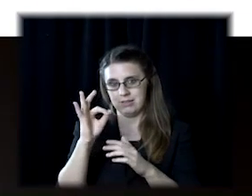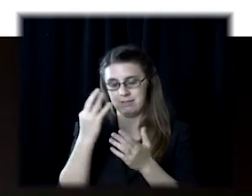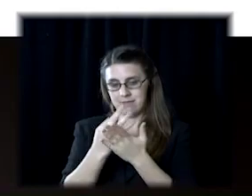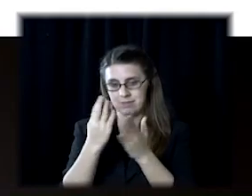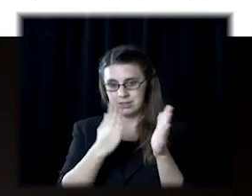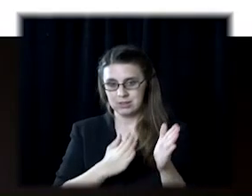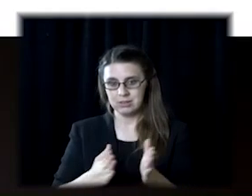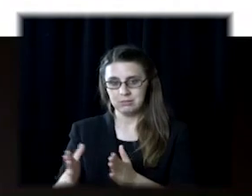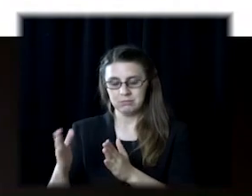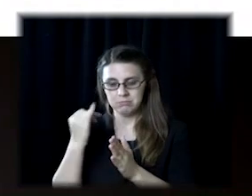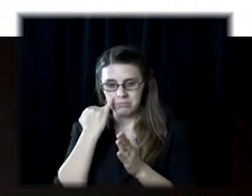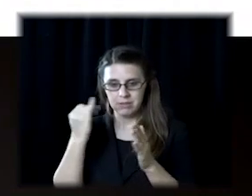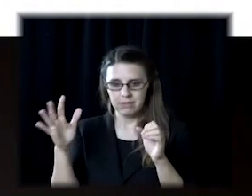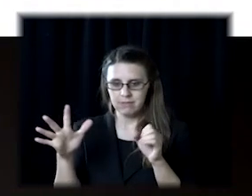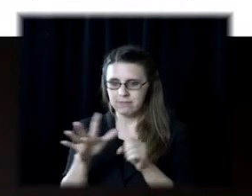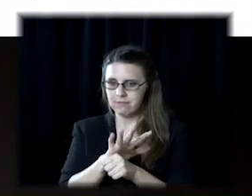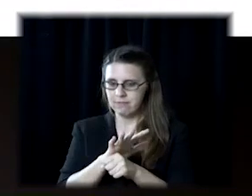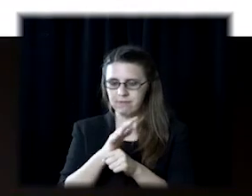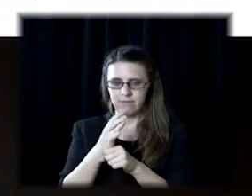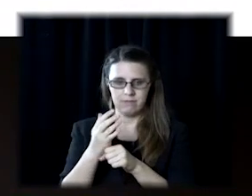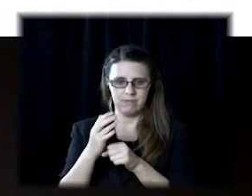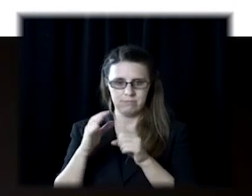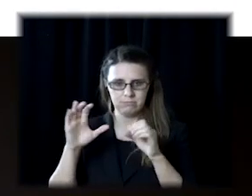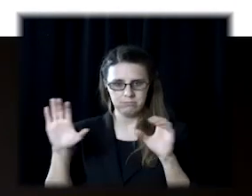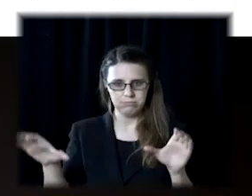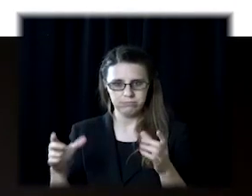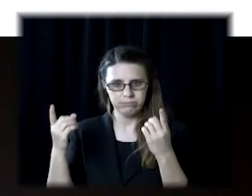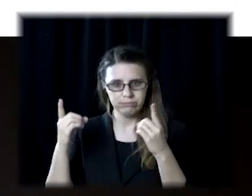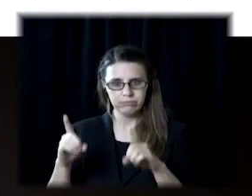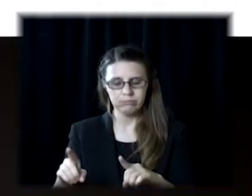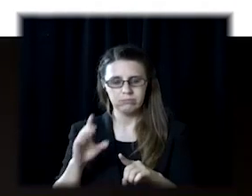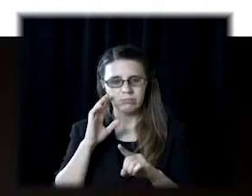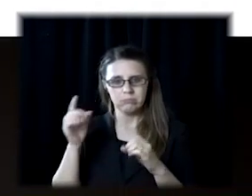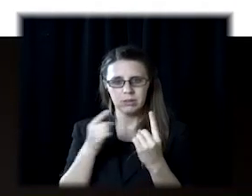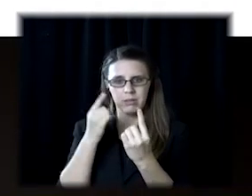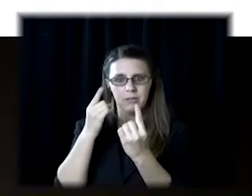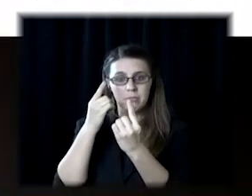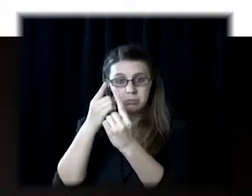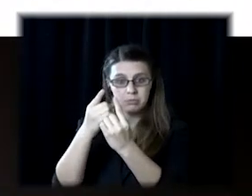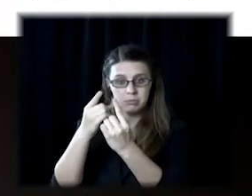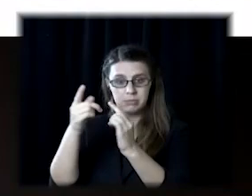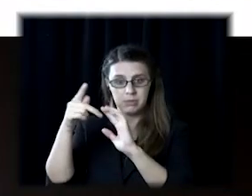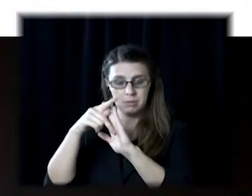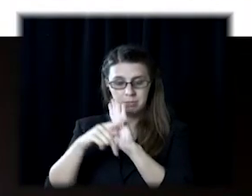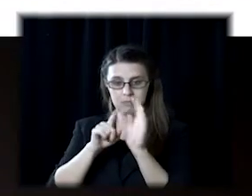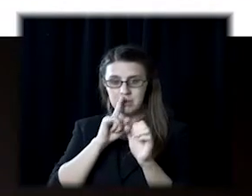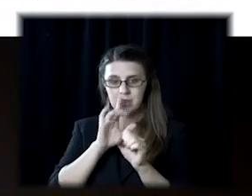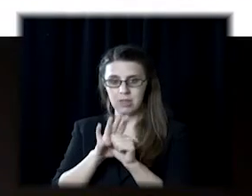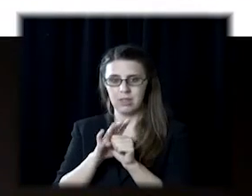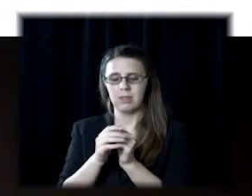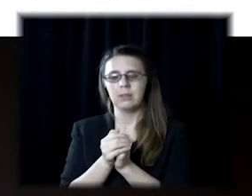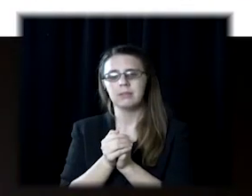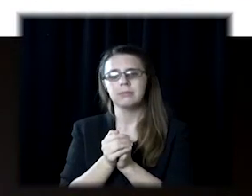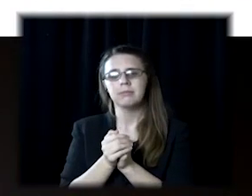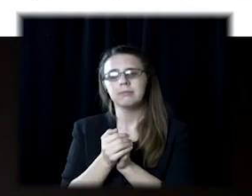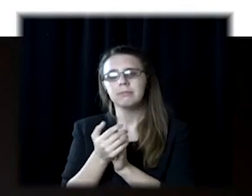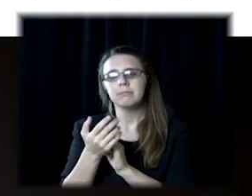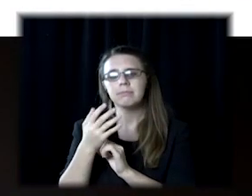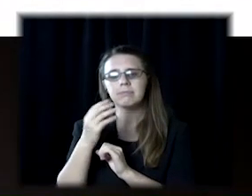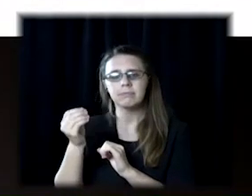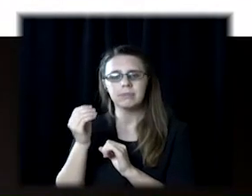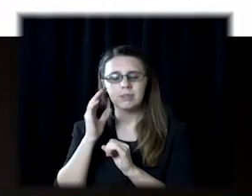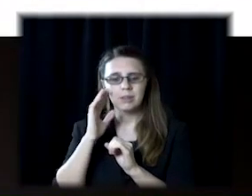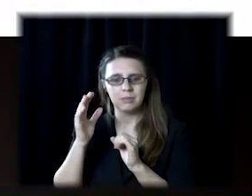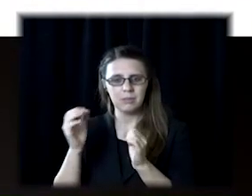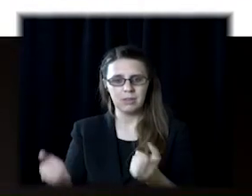objectives laid out in PROMESA, achieving fiscal responsibility and balance, regaining access to the capital markets, and restoring